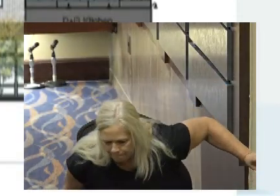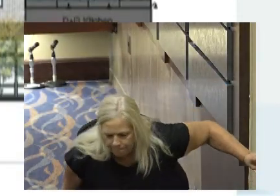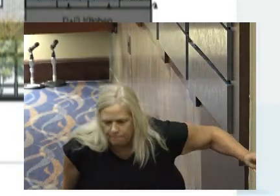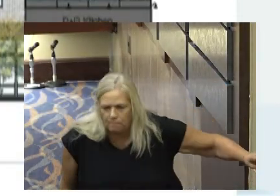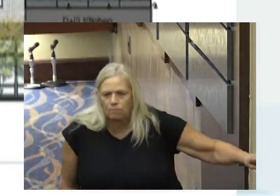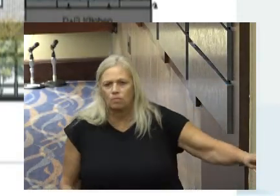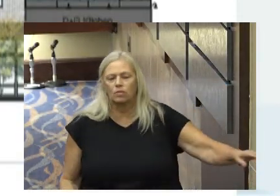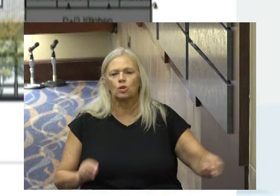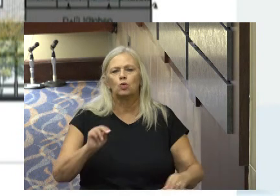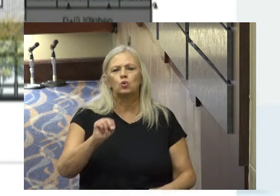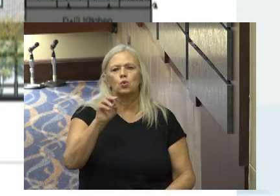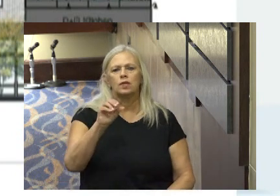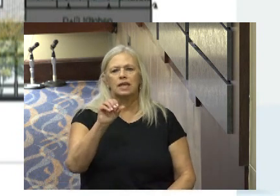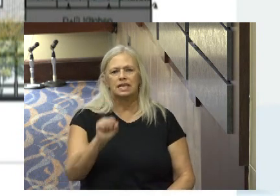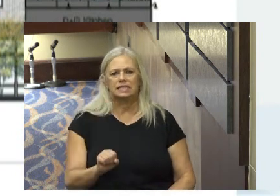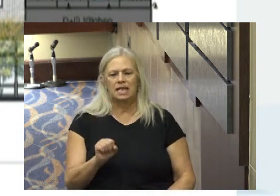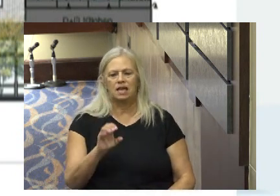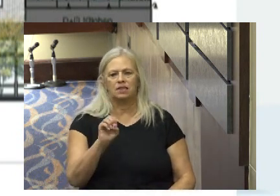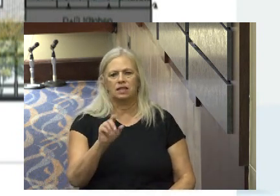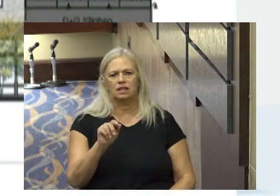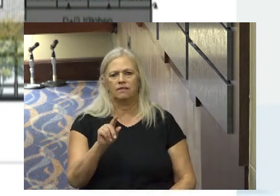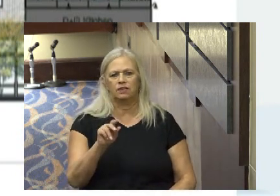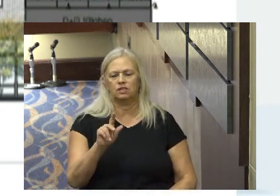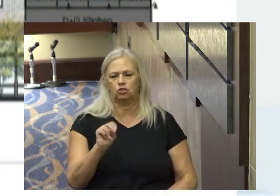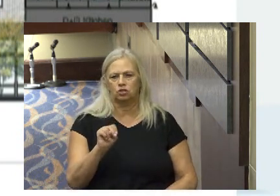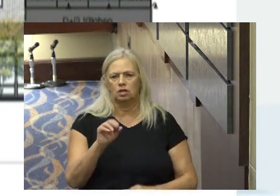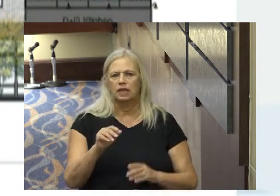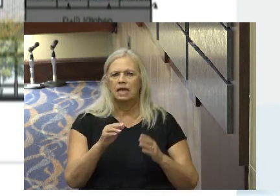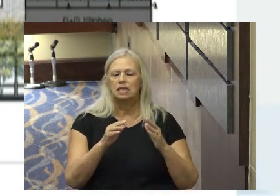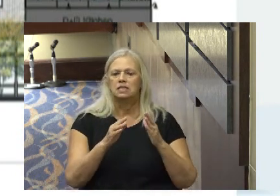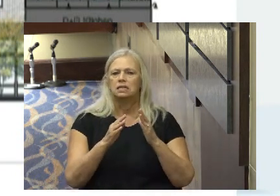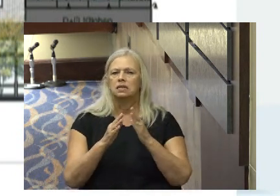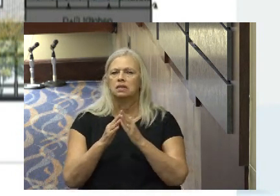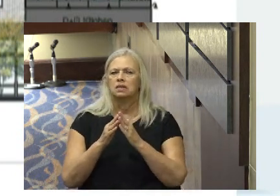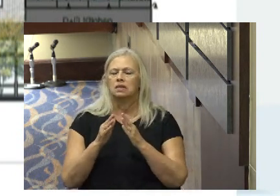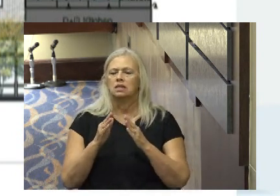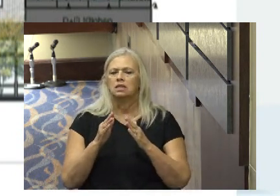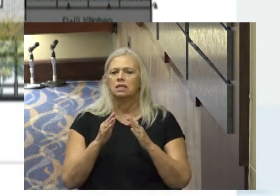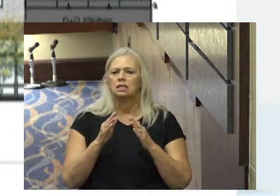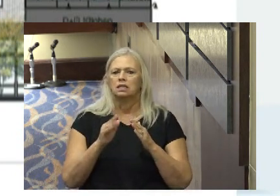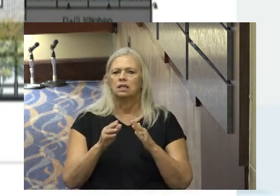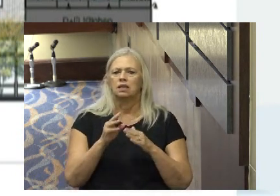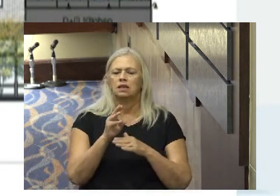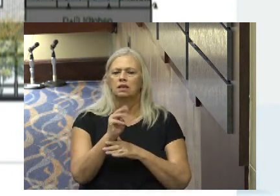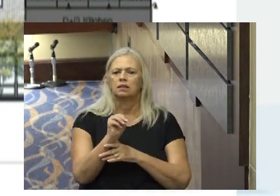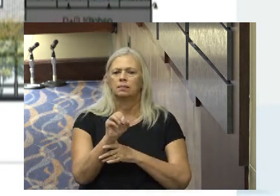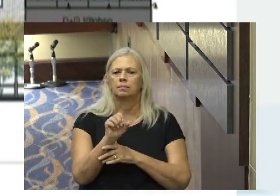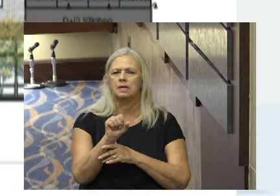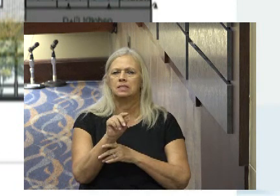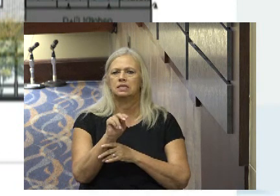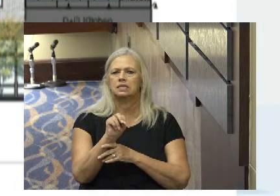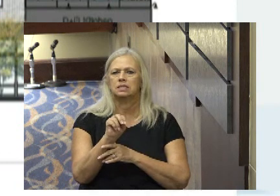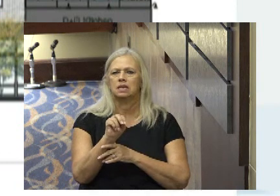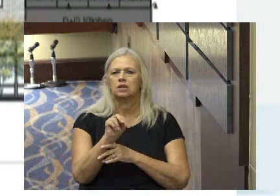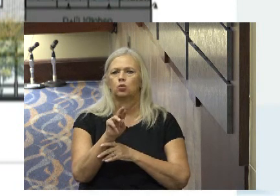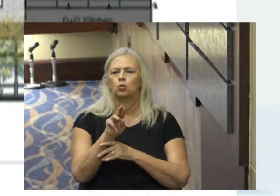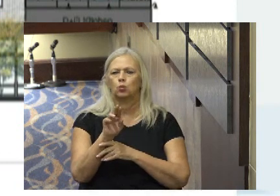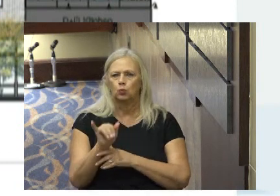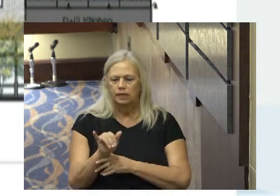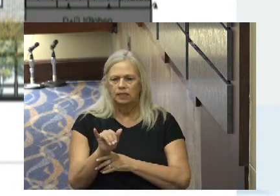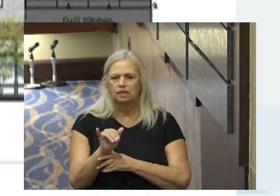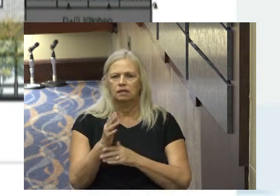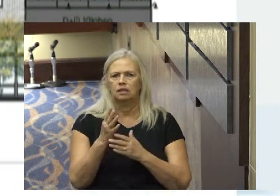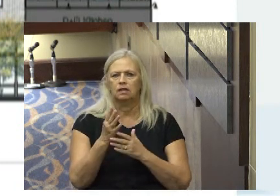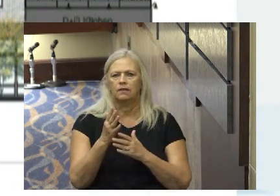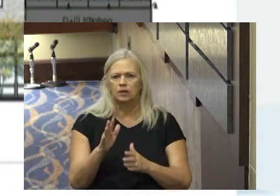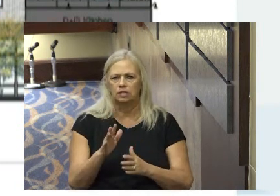you can see building materials are mainly masonry finishes with brick. And then they do have